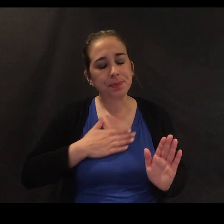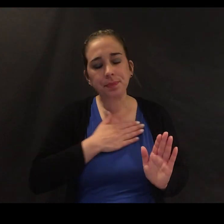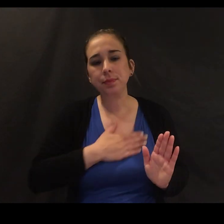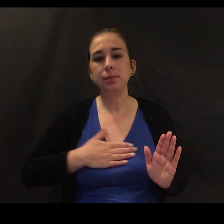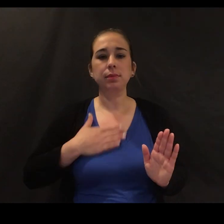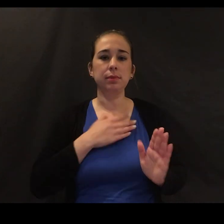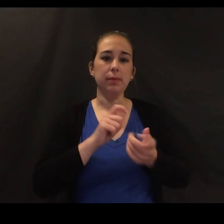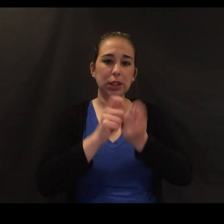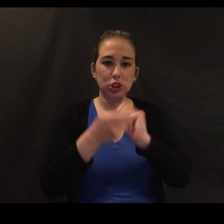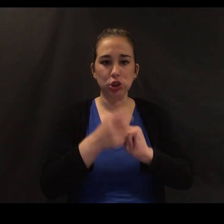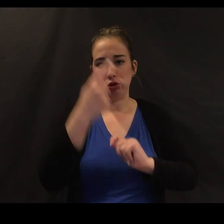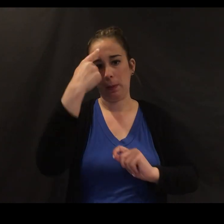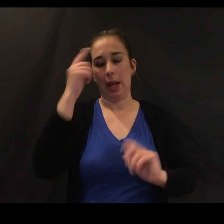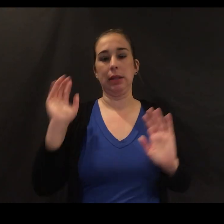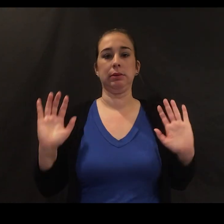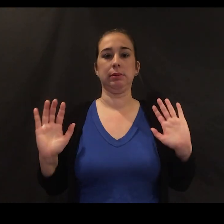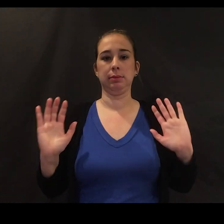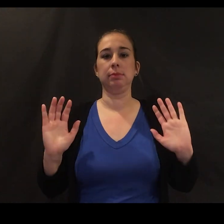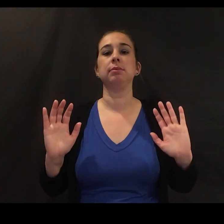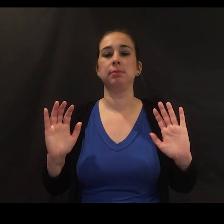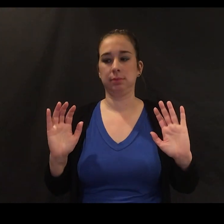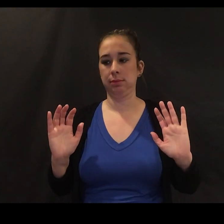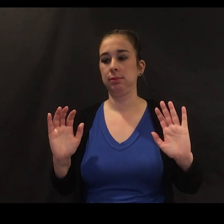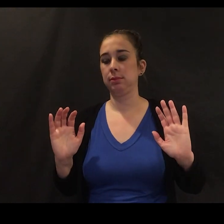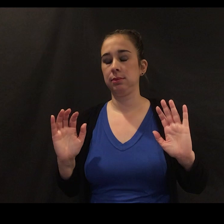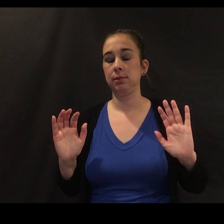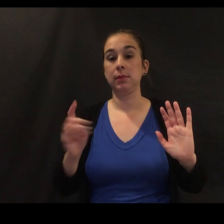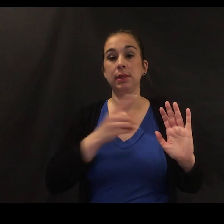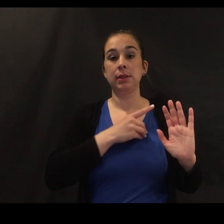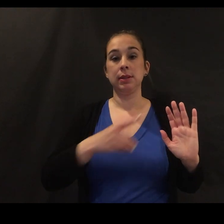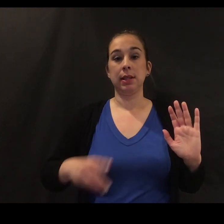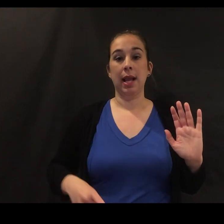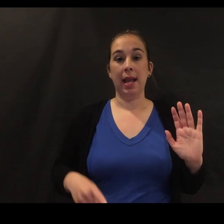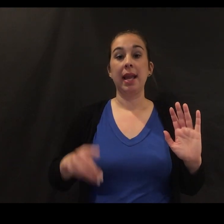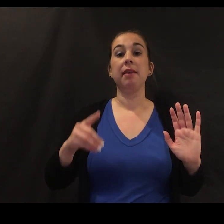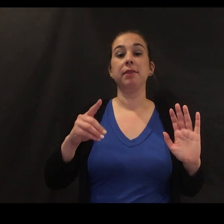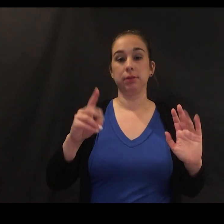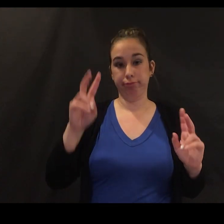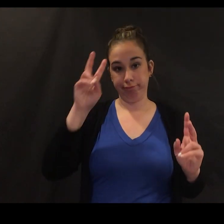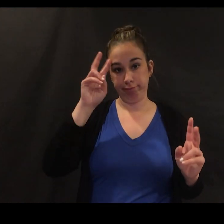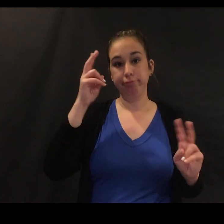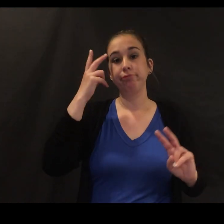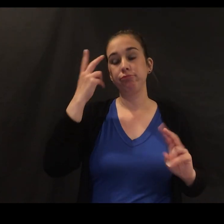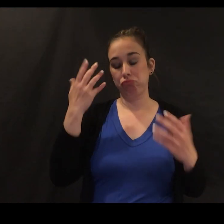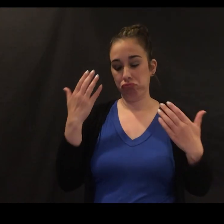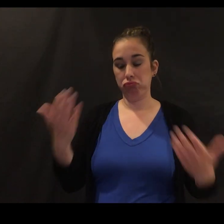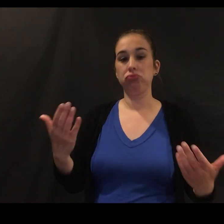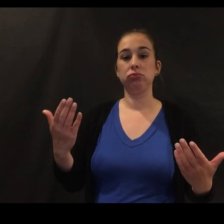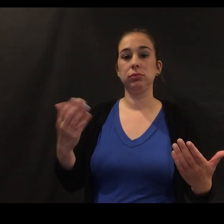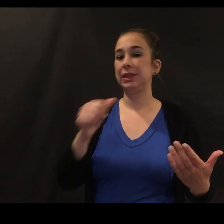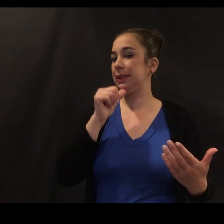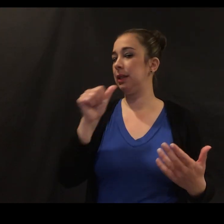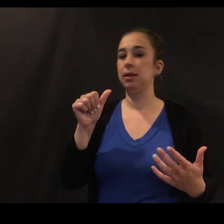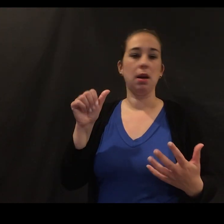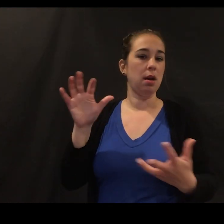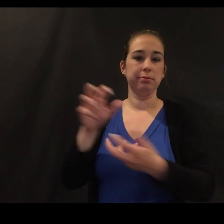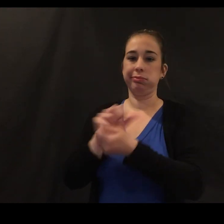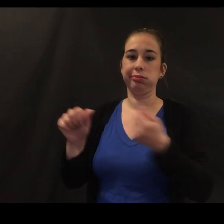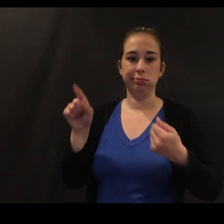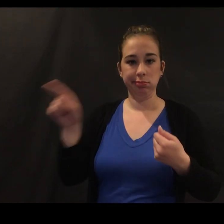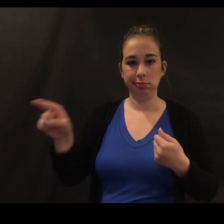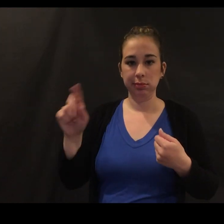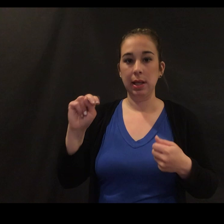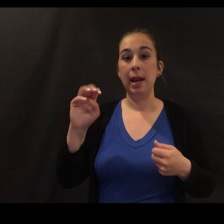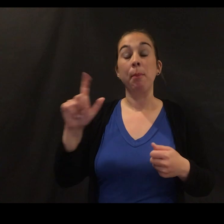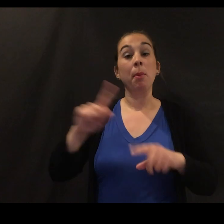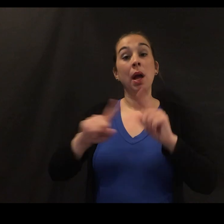your mind? David changed his mind and did not attack Nabal. What I want you to